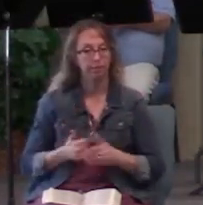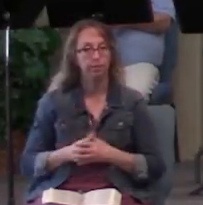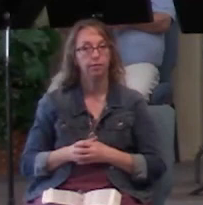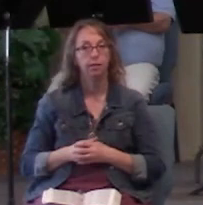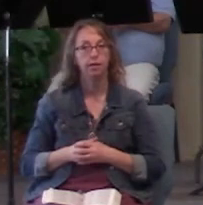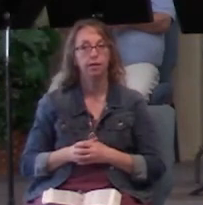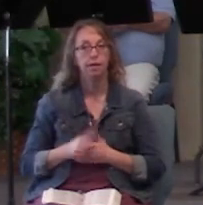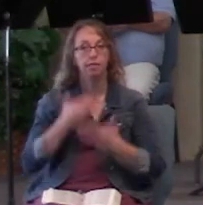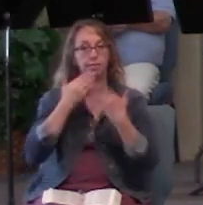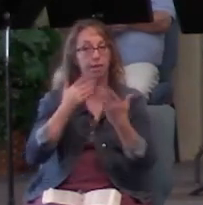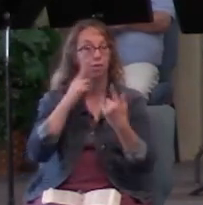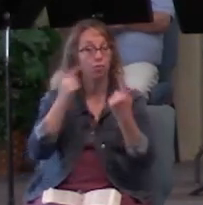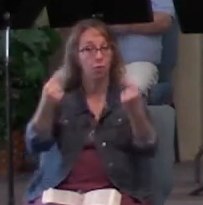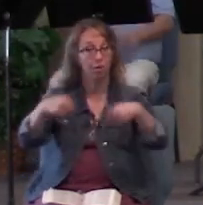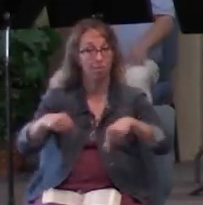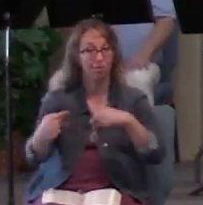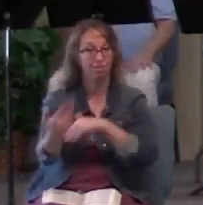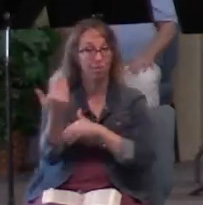Thank you for being here this morning.